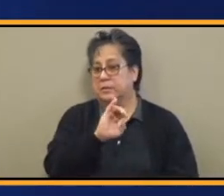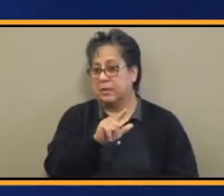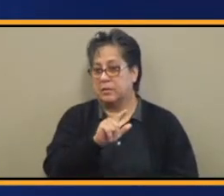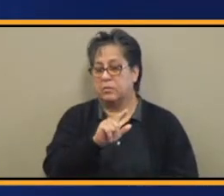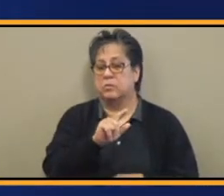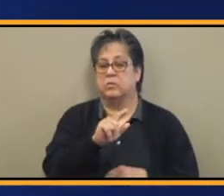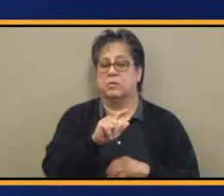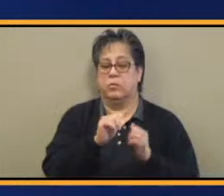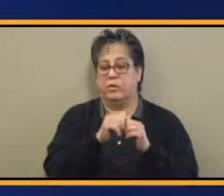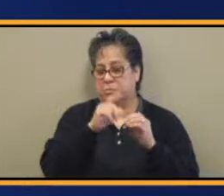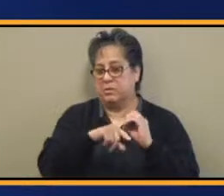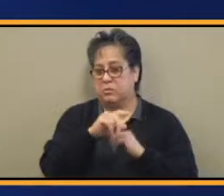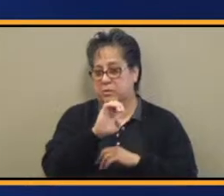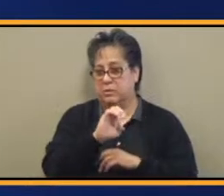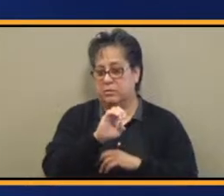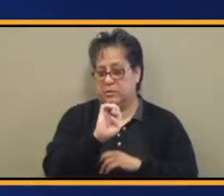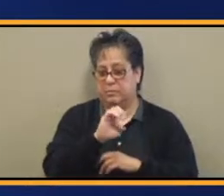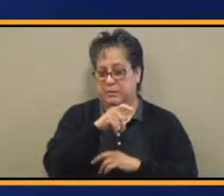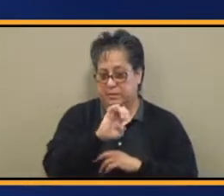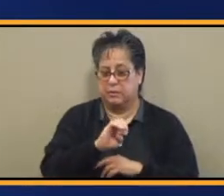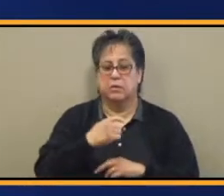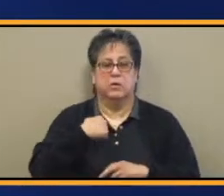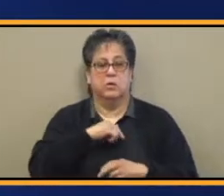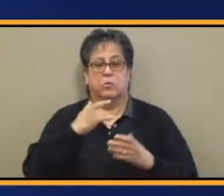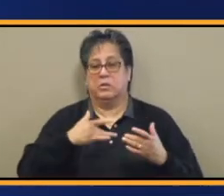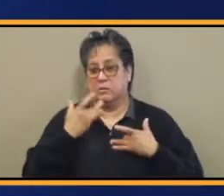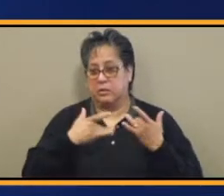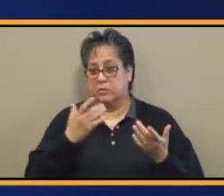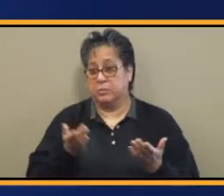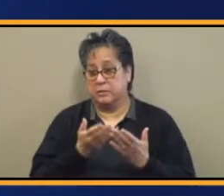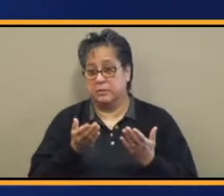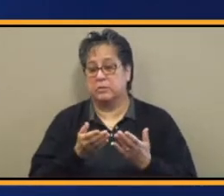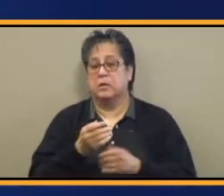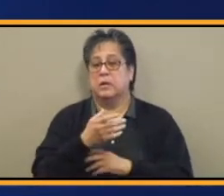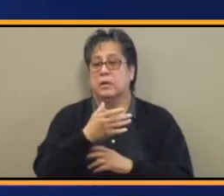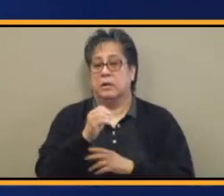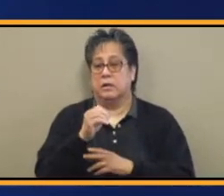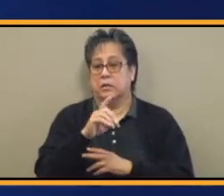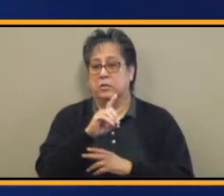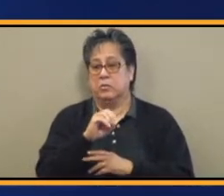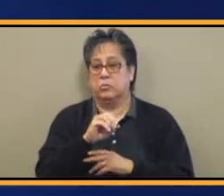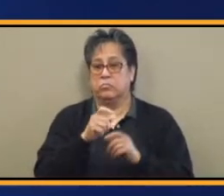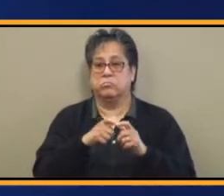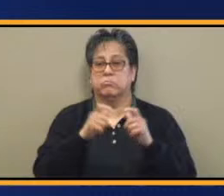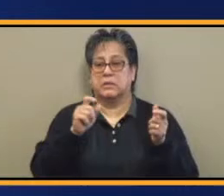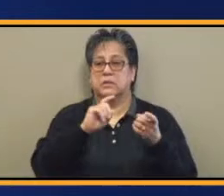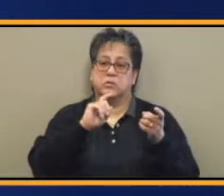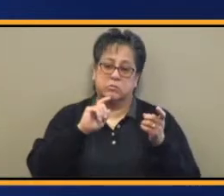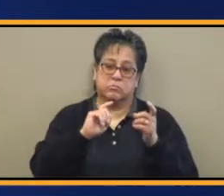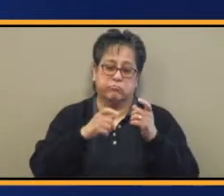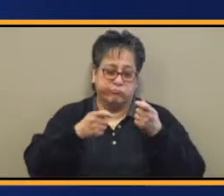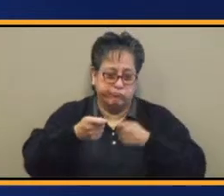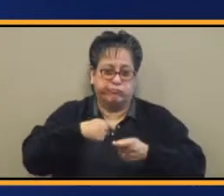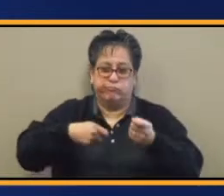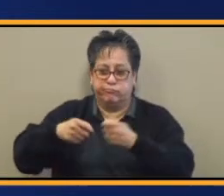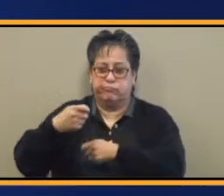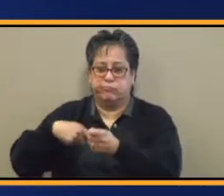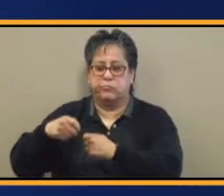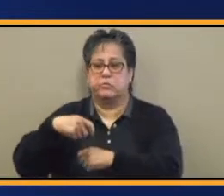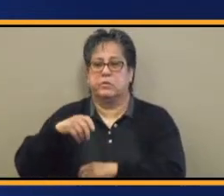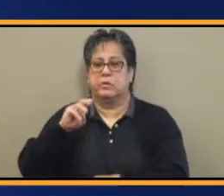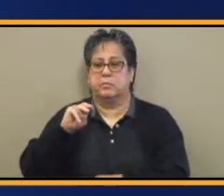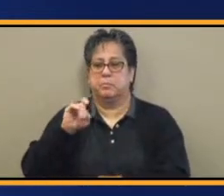Electric. Really excited to be here. We are doing a monumental change out of our entire metering system, right?